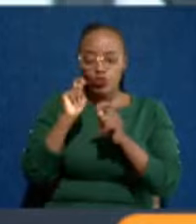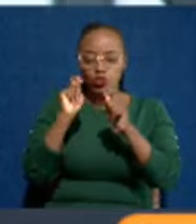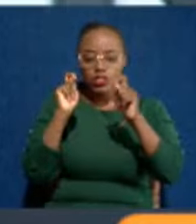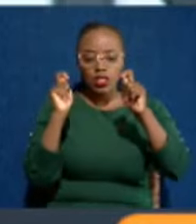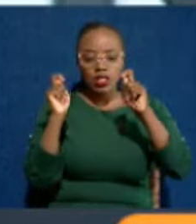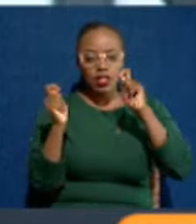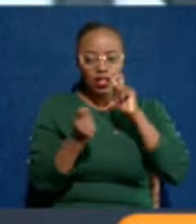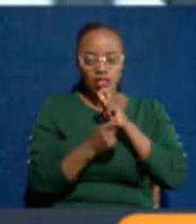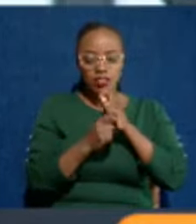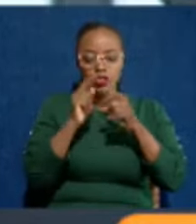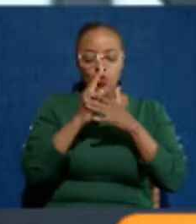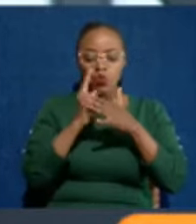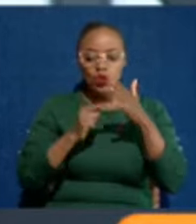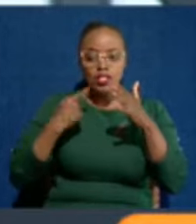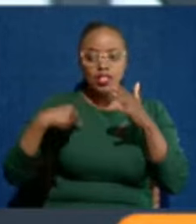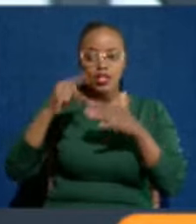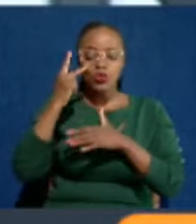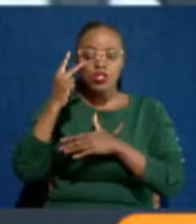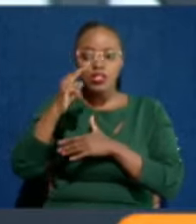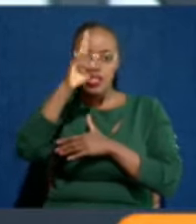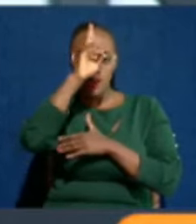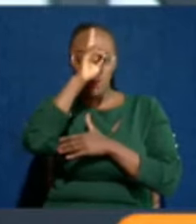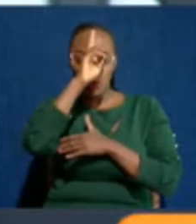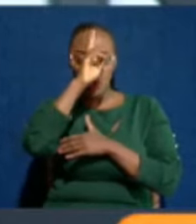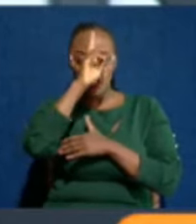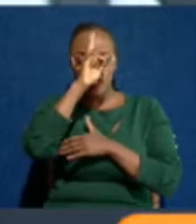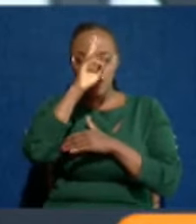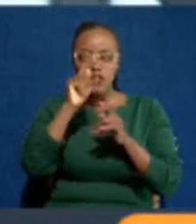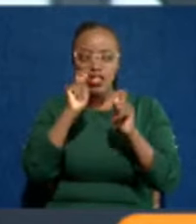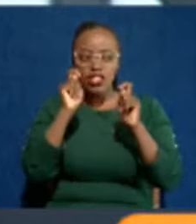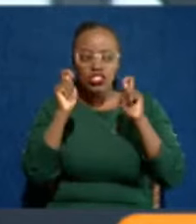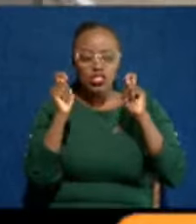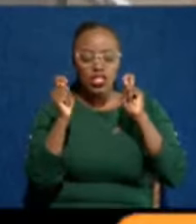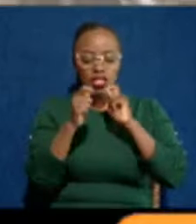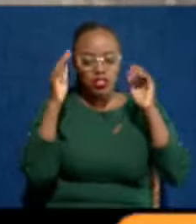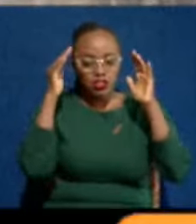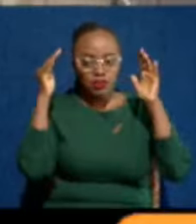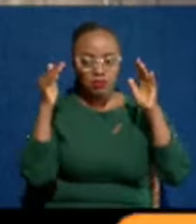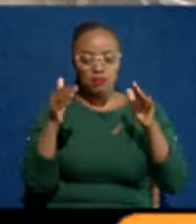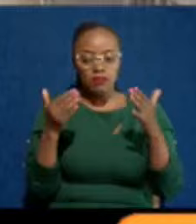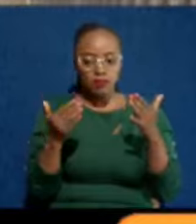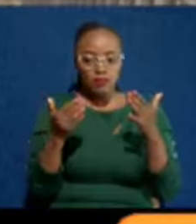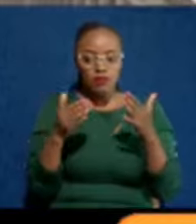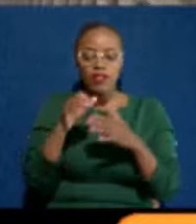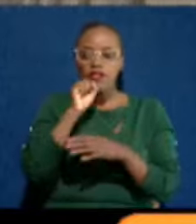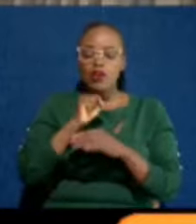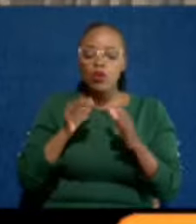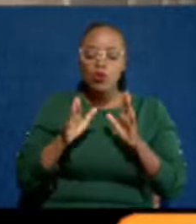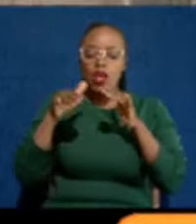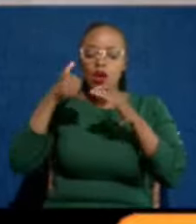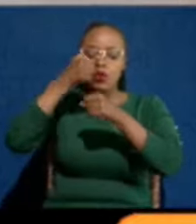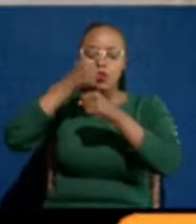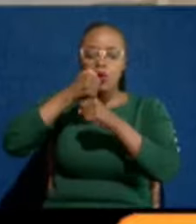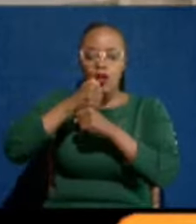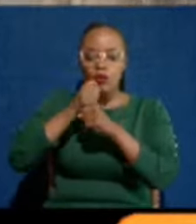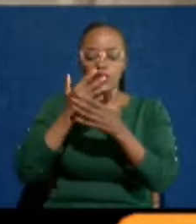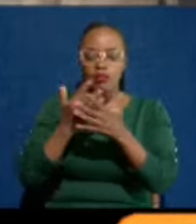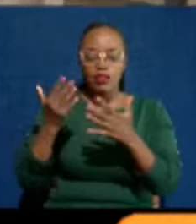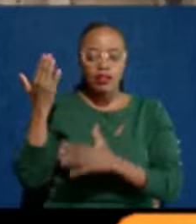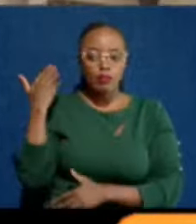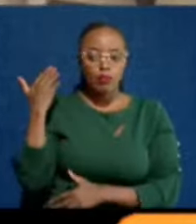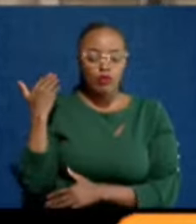What we are seeing is the police turning back to the old ways of doing things.